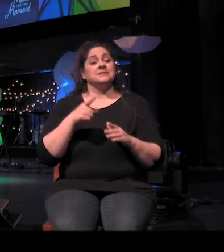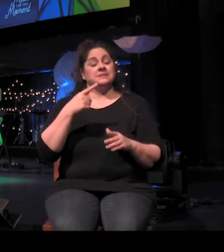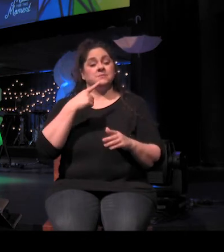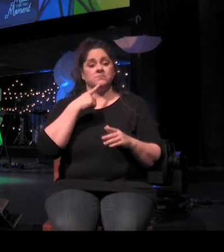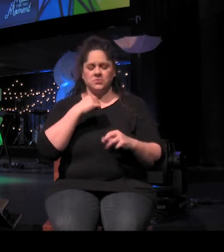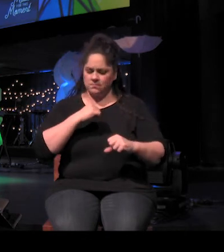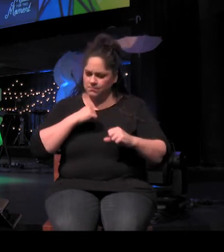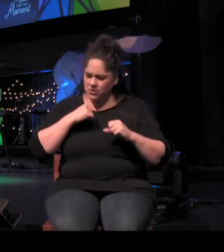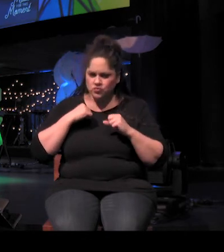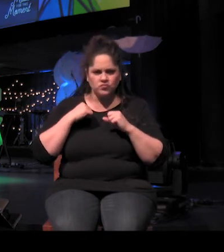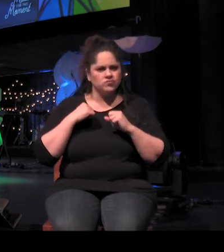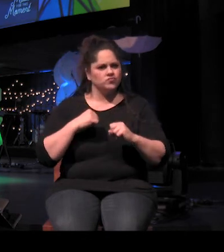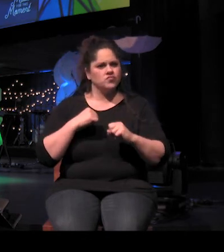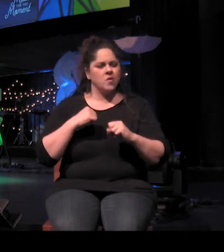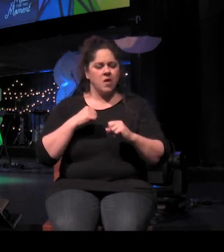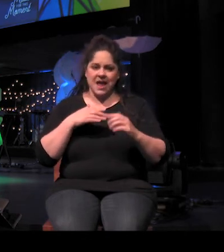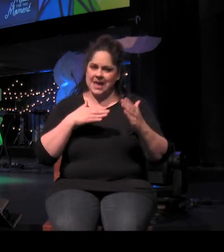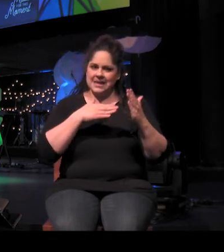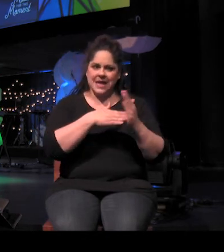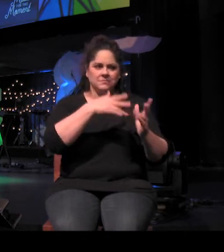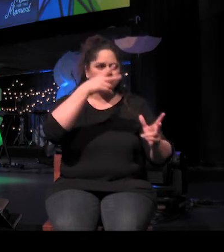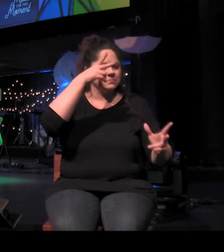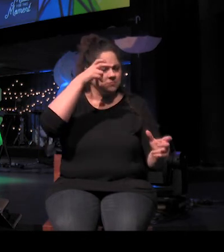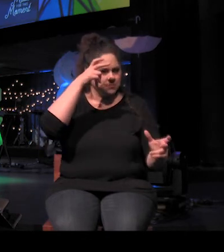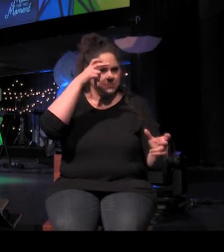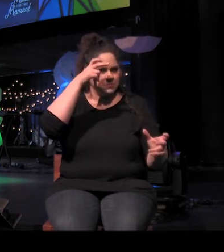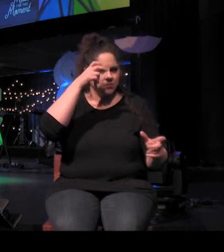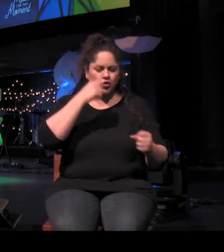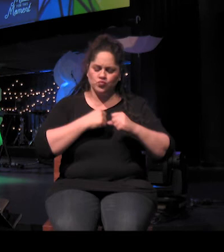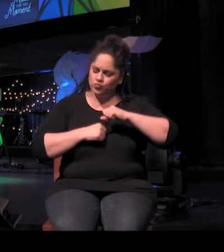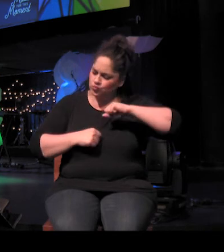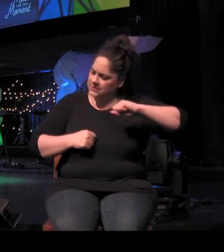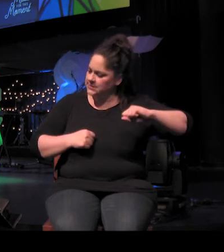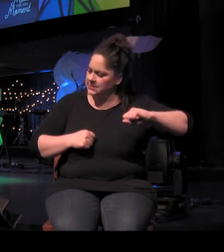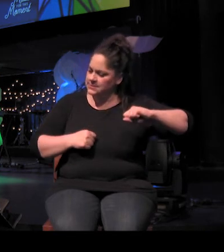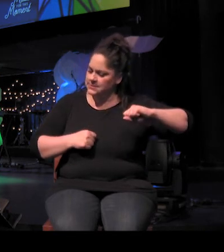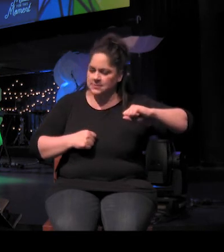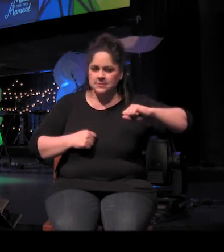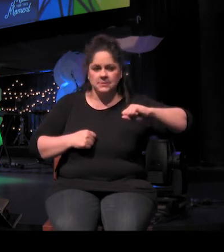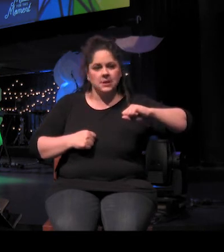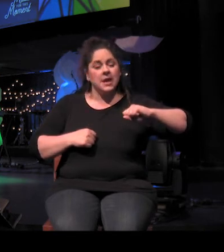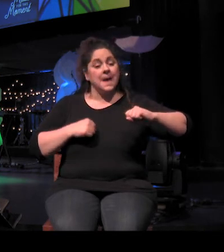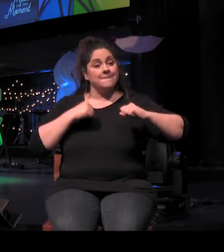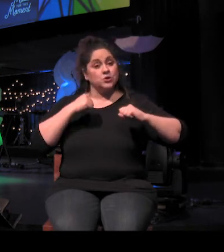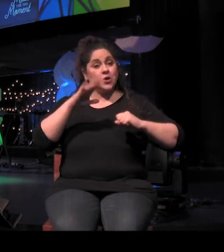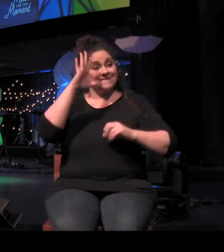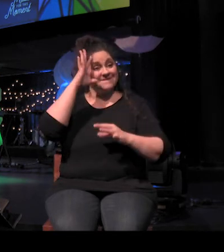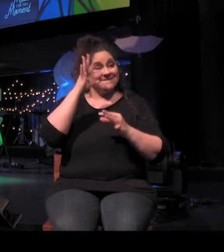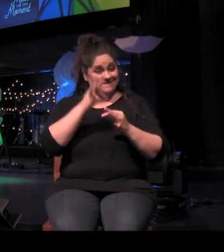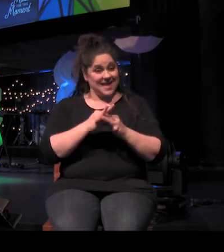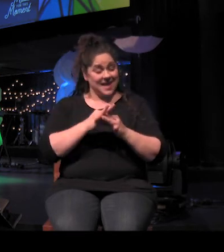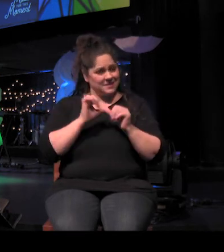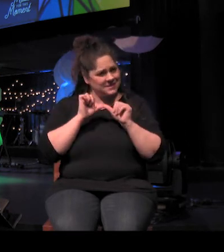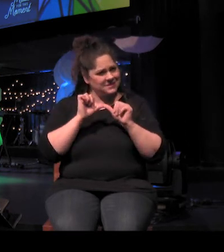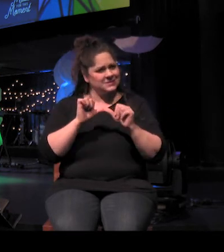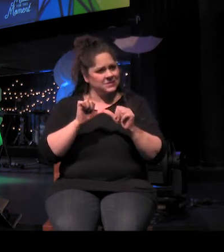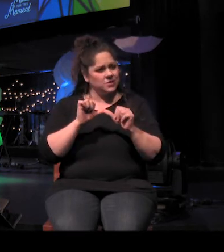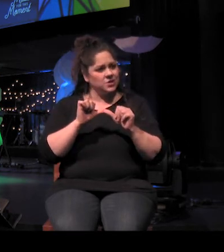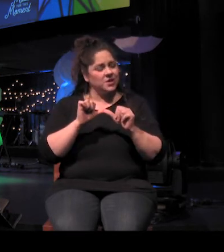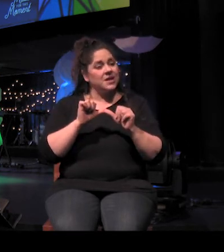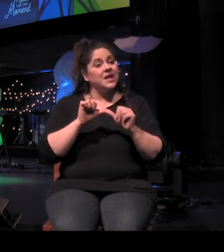firm against the enemy. Resist him. And be strong in your faith. But then he says this. Remember,